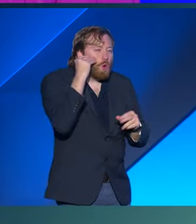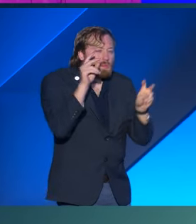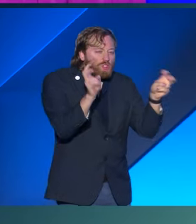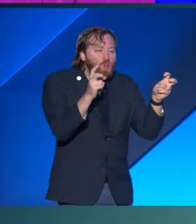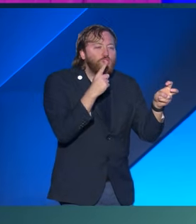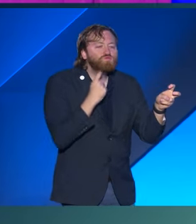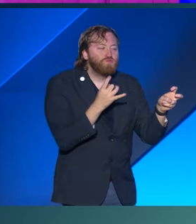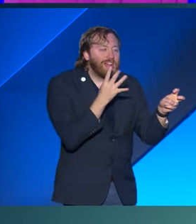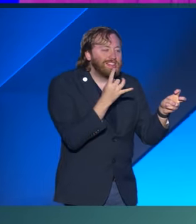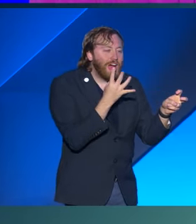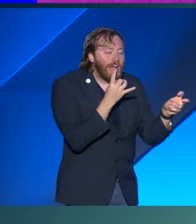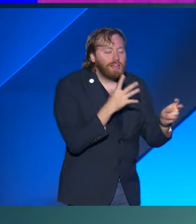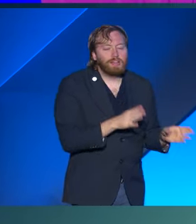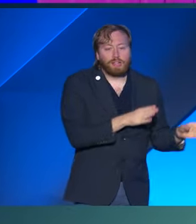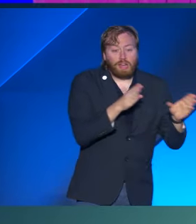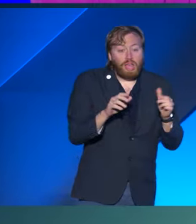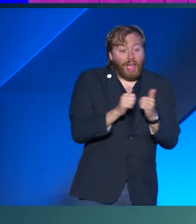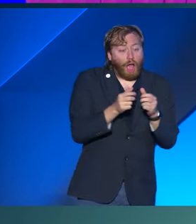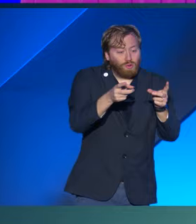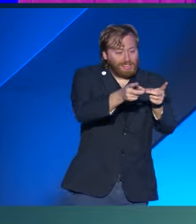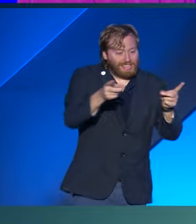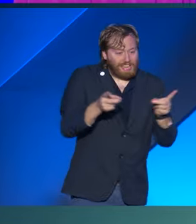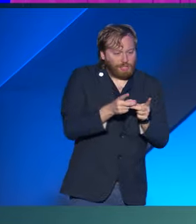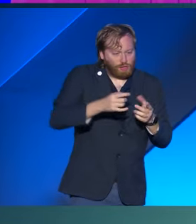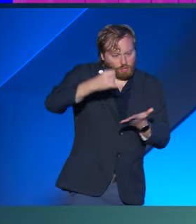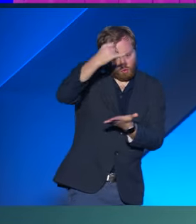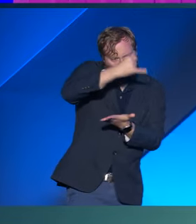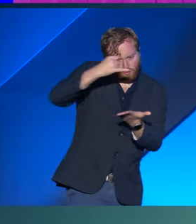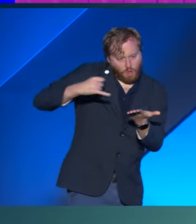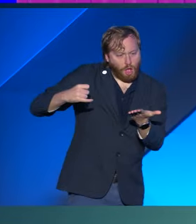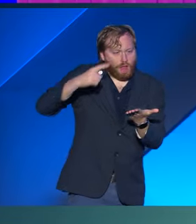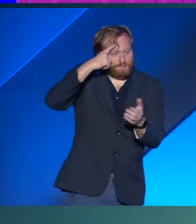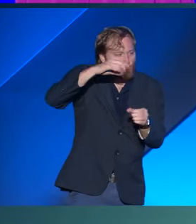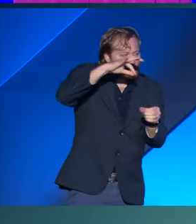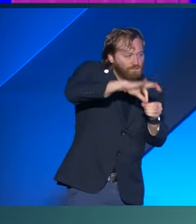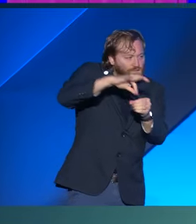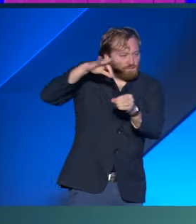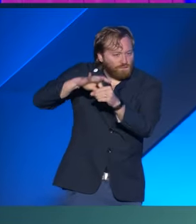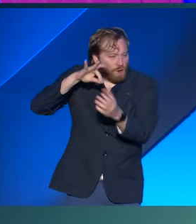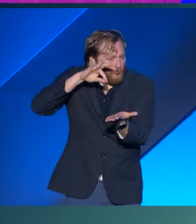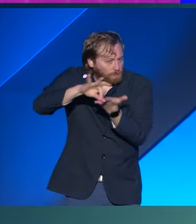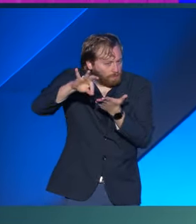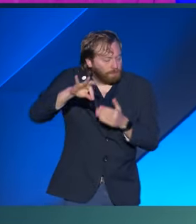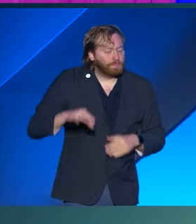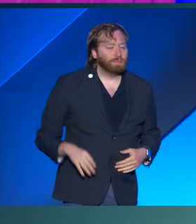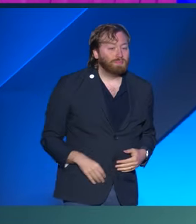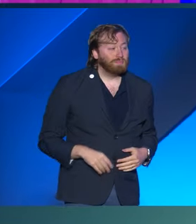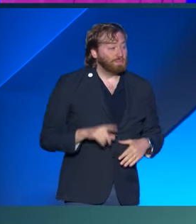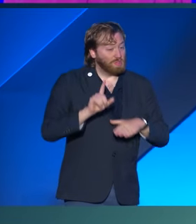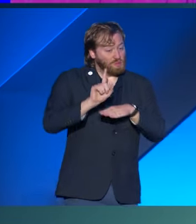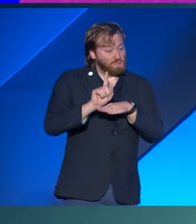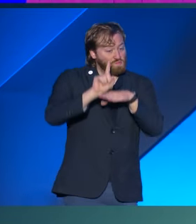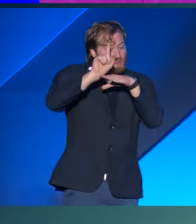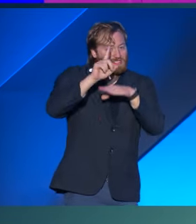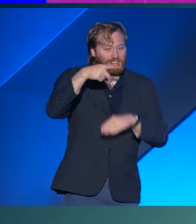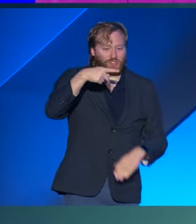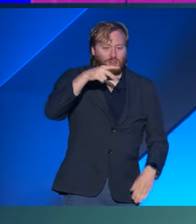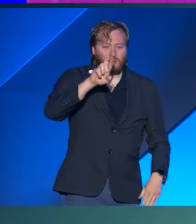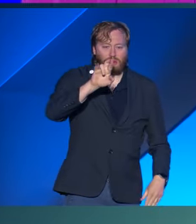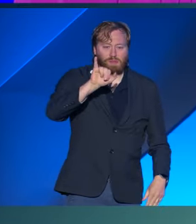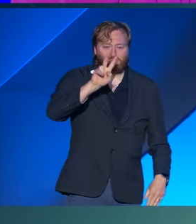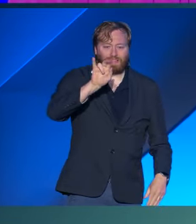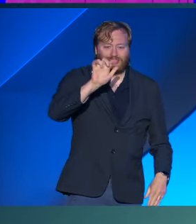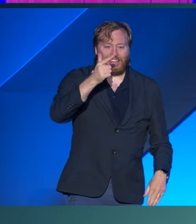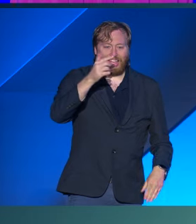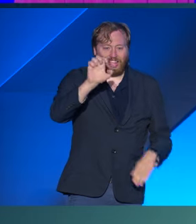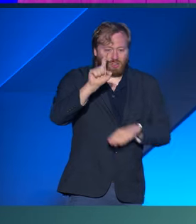down to how districts are drawn in order to vote. Privilege is another term that has been